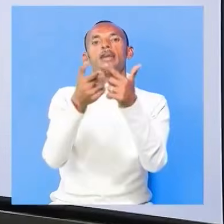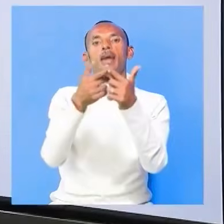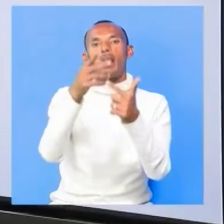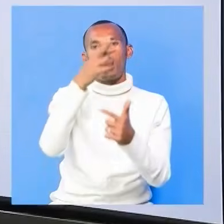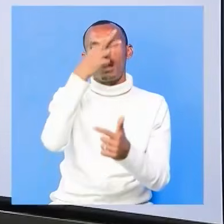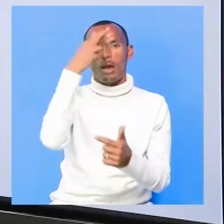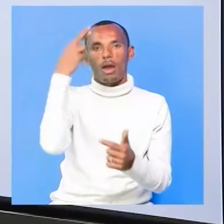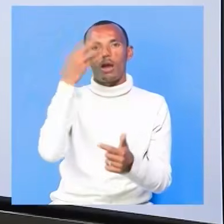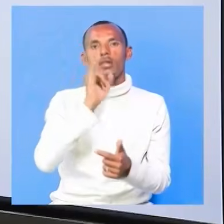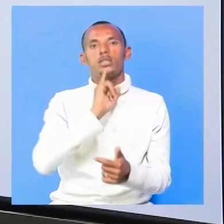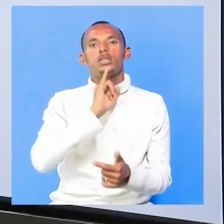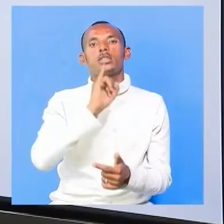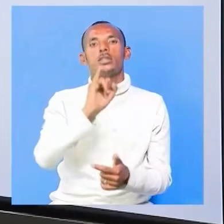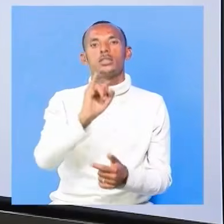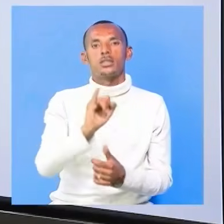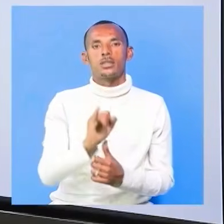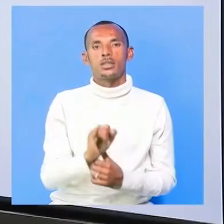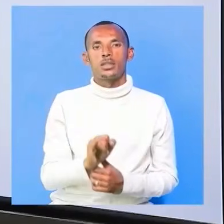The second case is